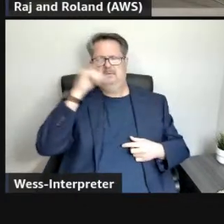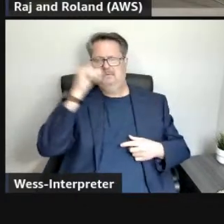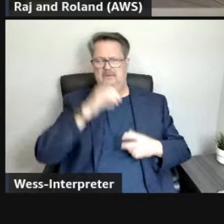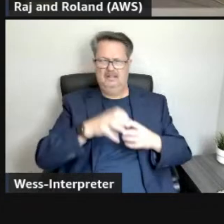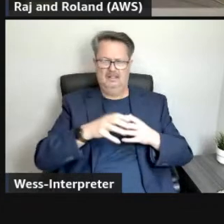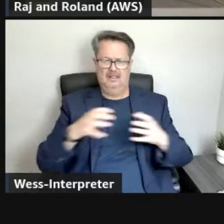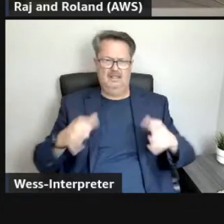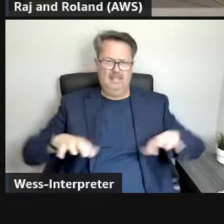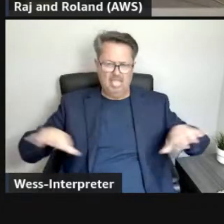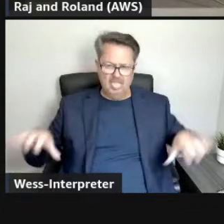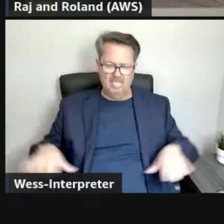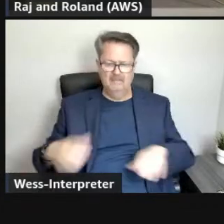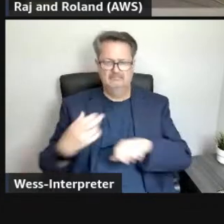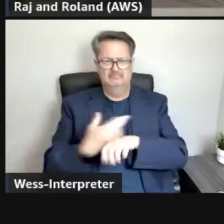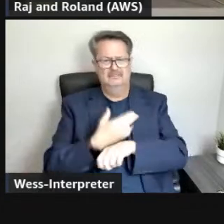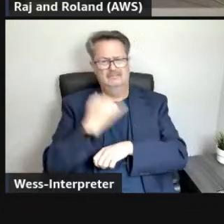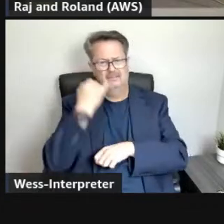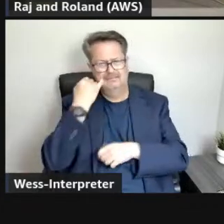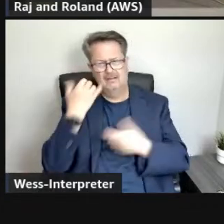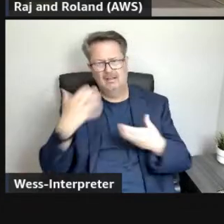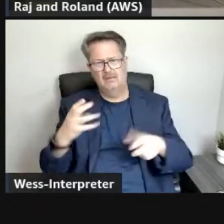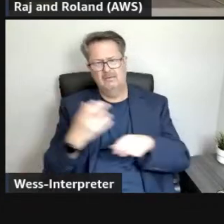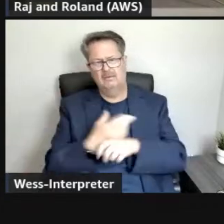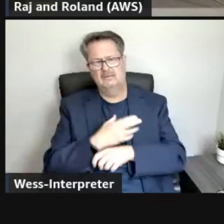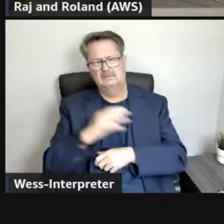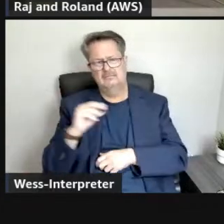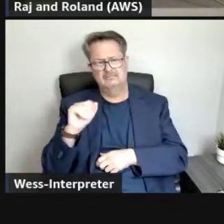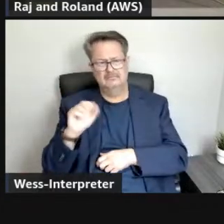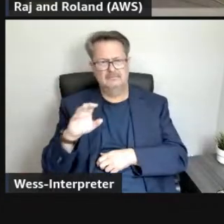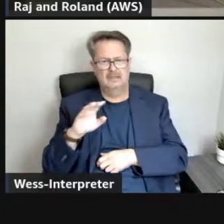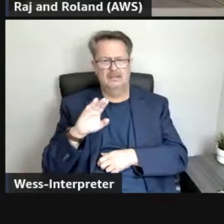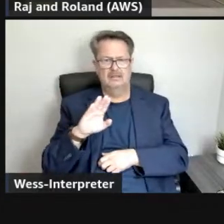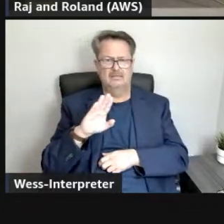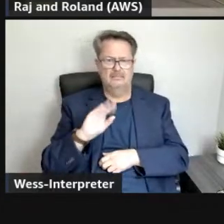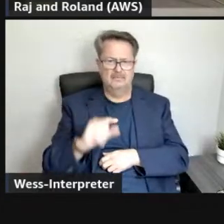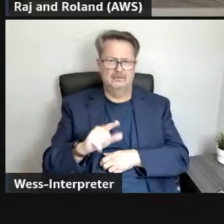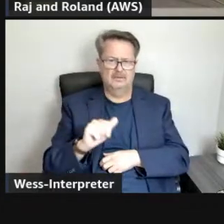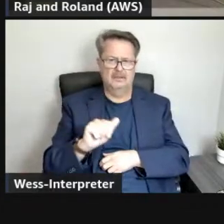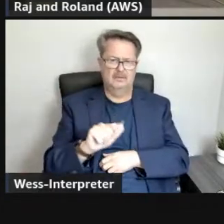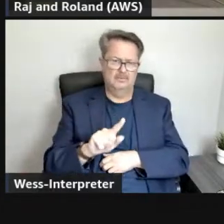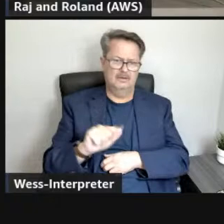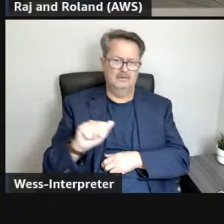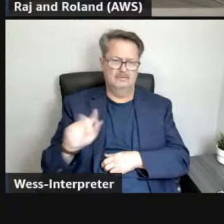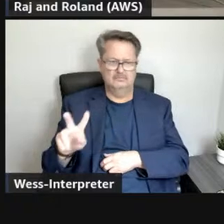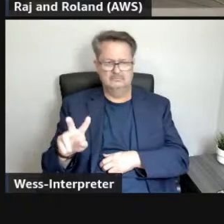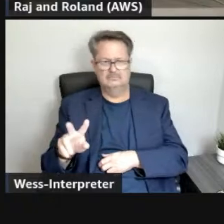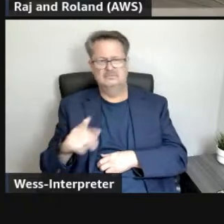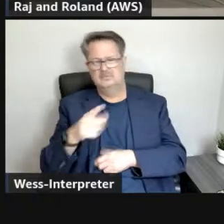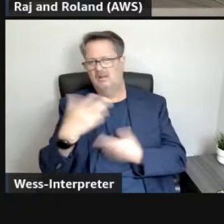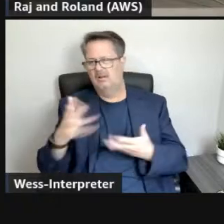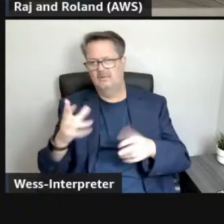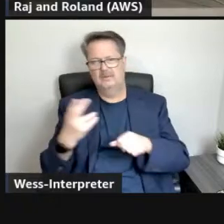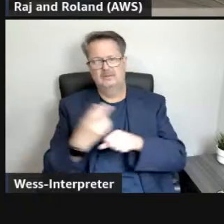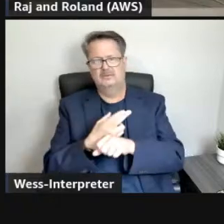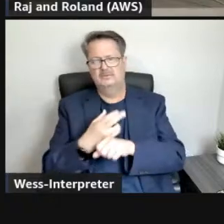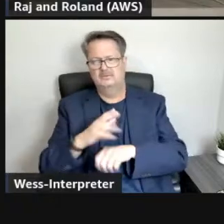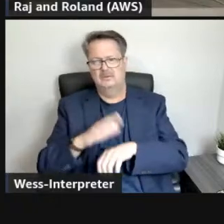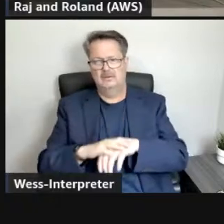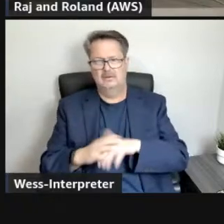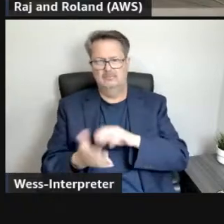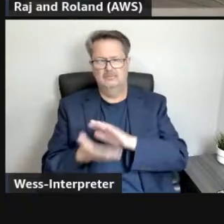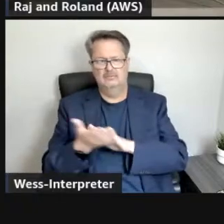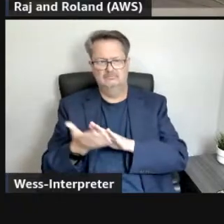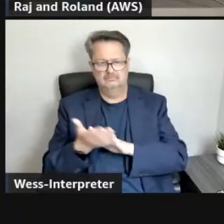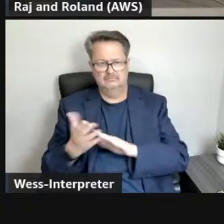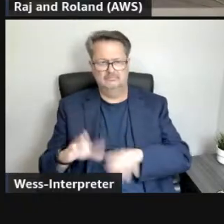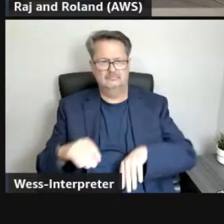really. If you are already using a MacBook M1 or M2, you are actually using ARM processor. Graviton provides up to